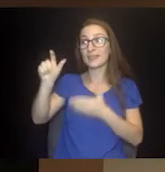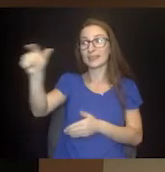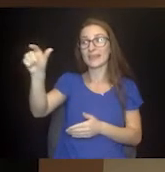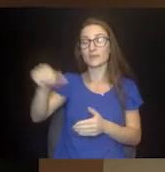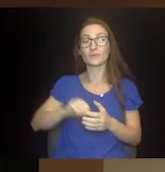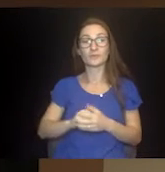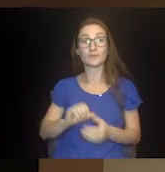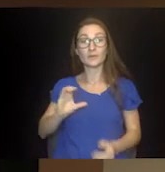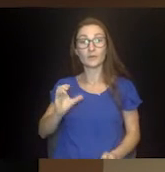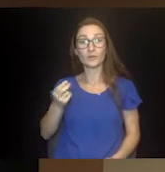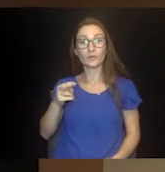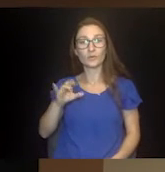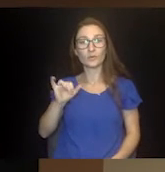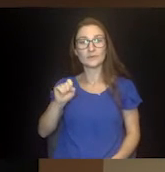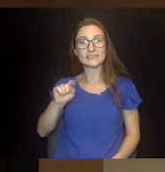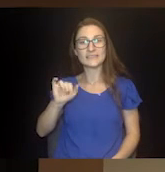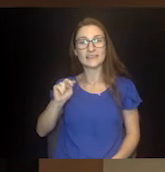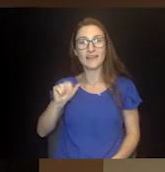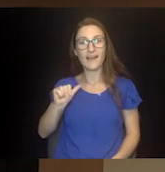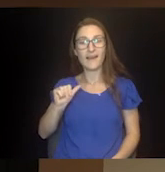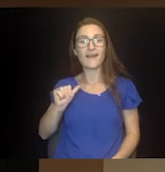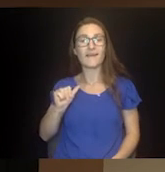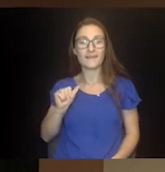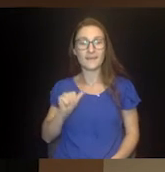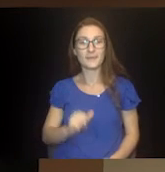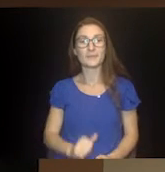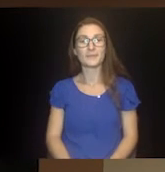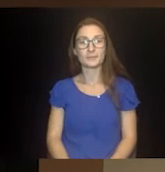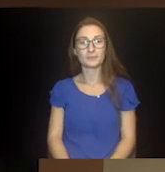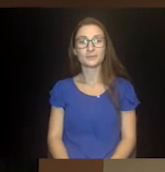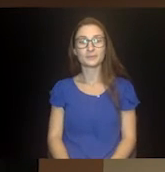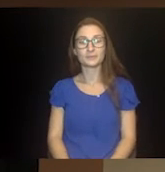Derek, did you want to? Christina. Okay.